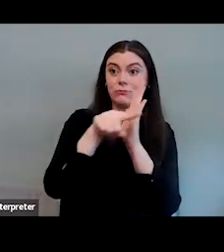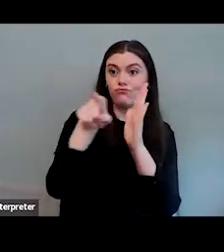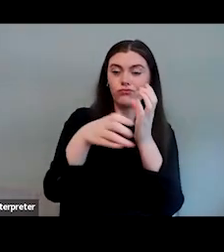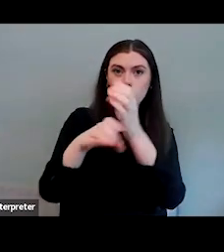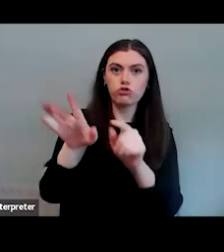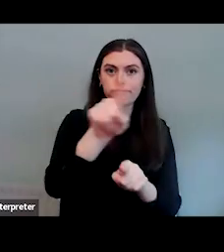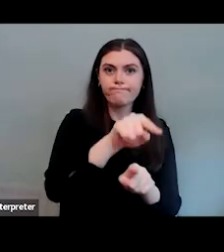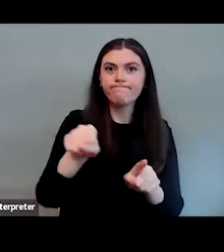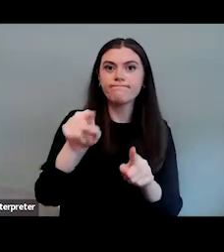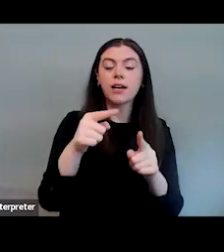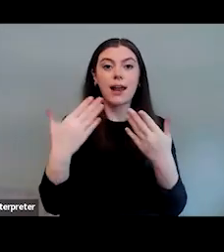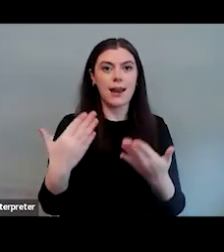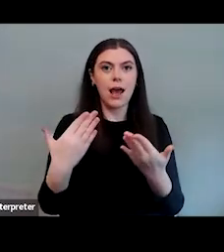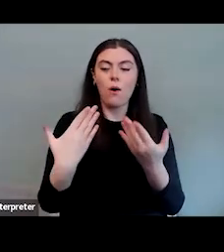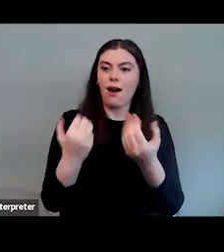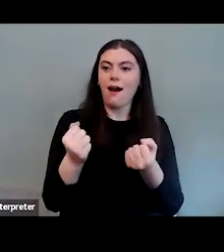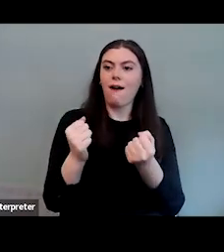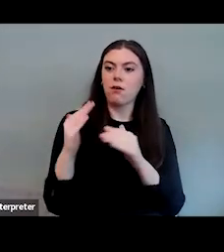to